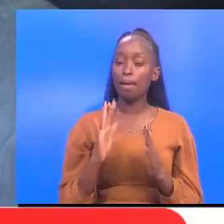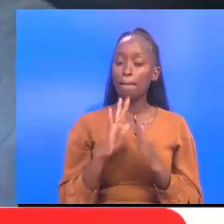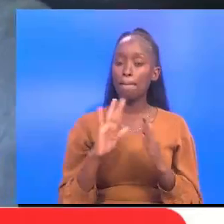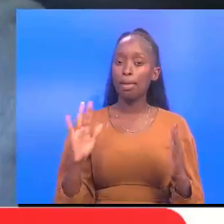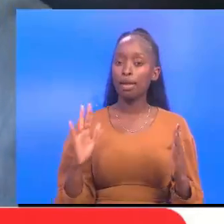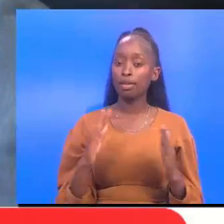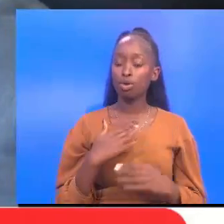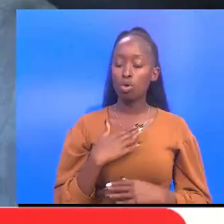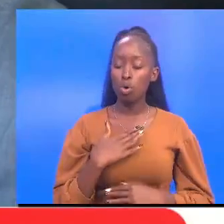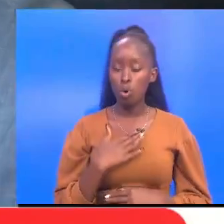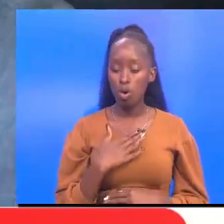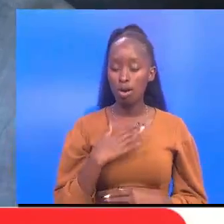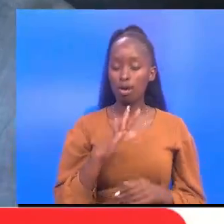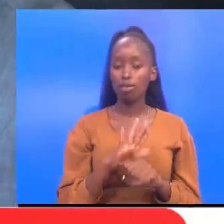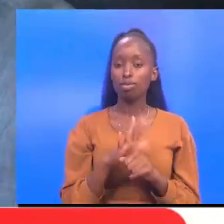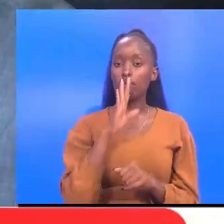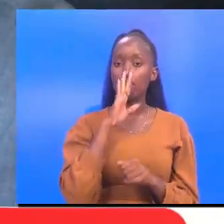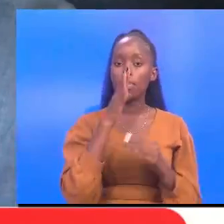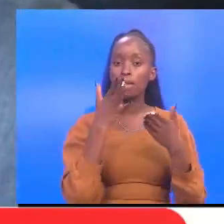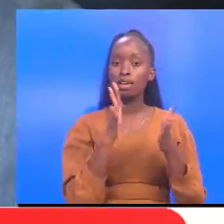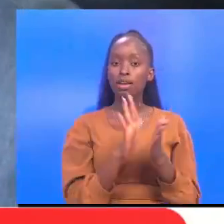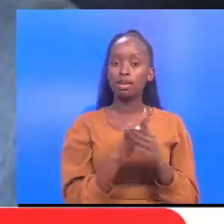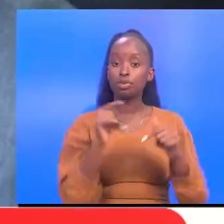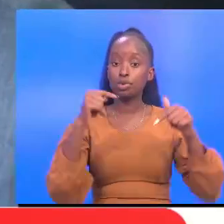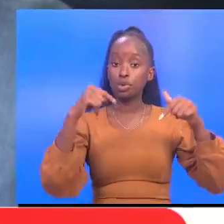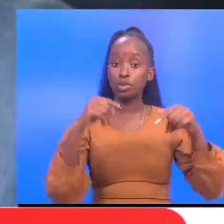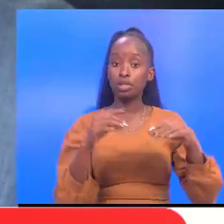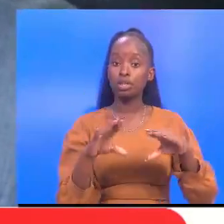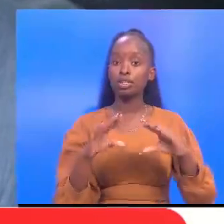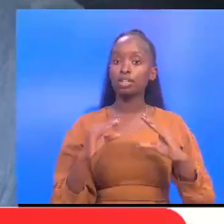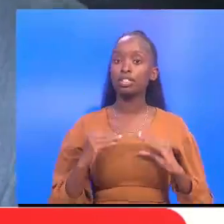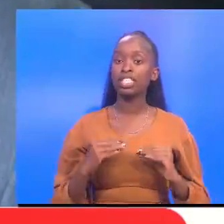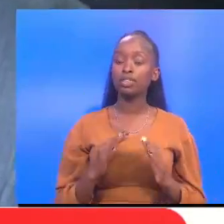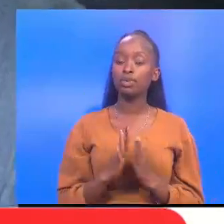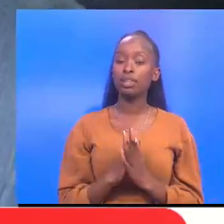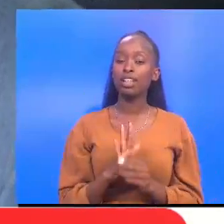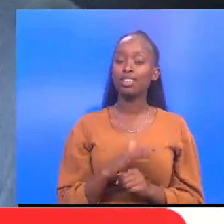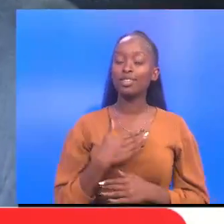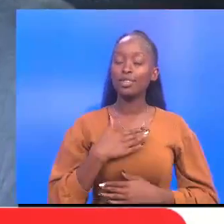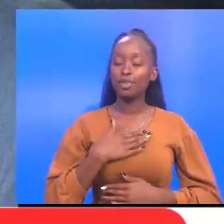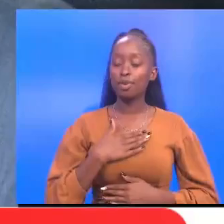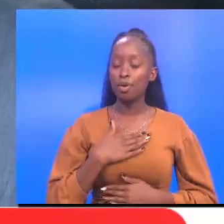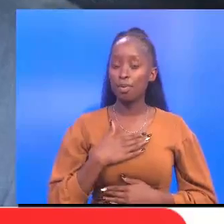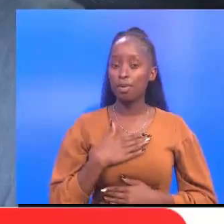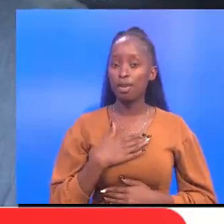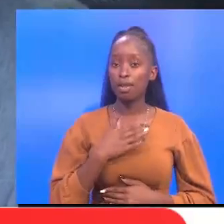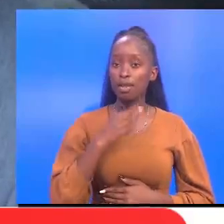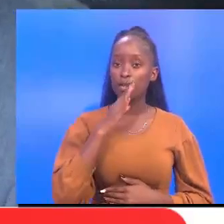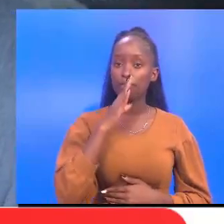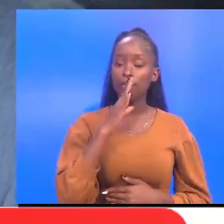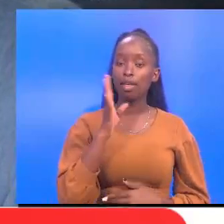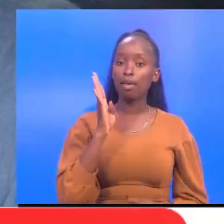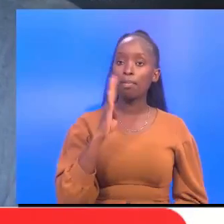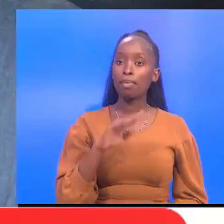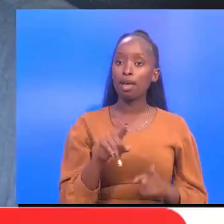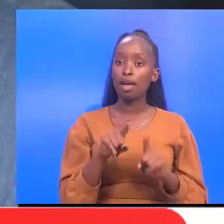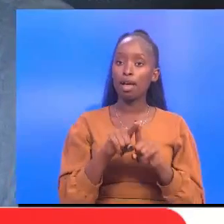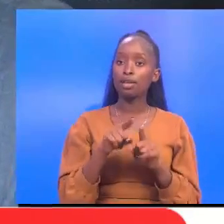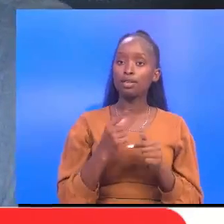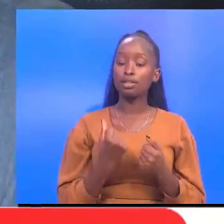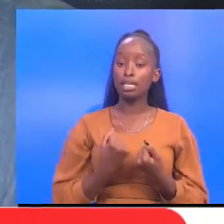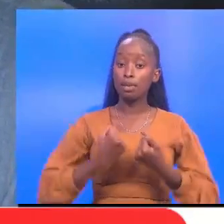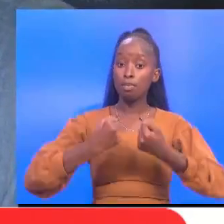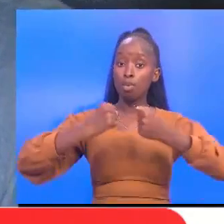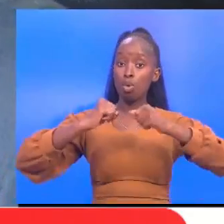here today to receive with humility the honor of being bestowed as the CEO of